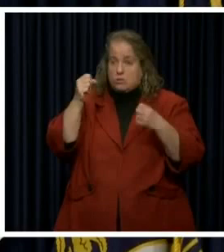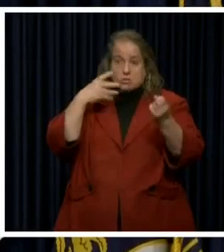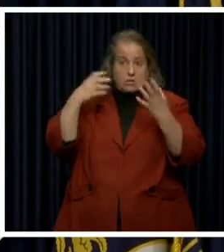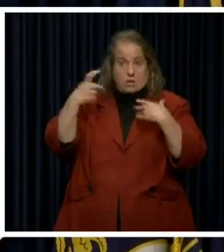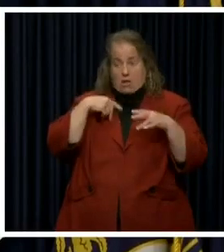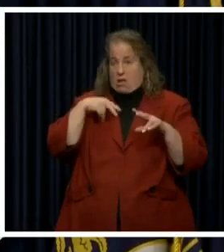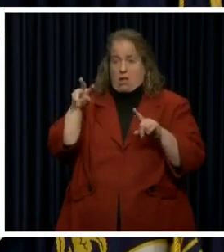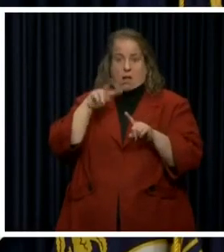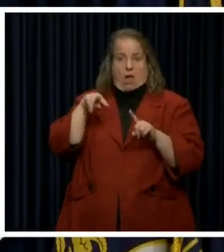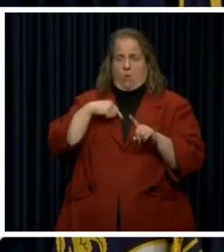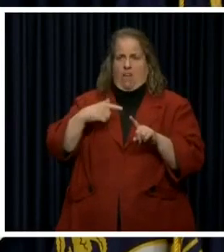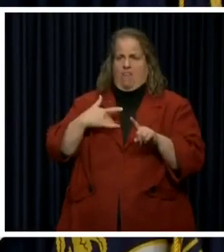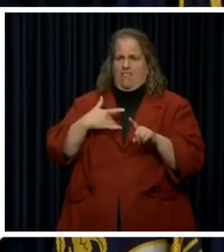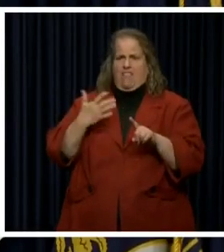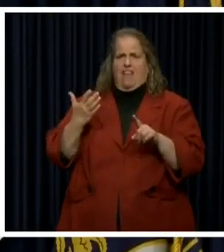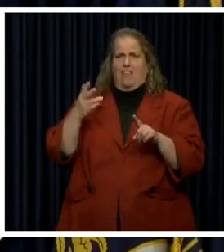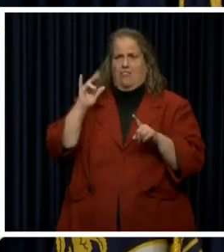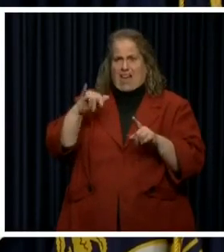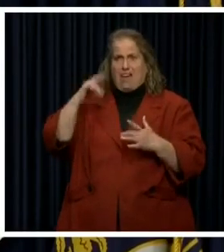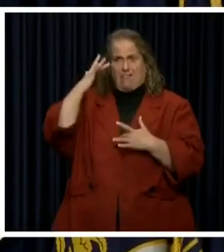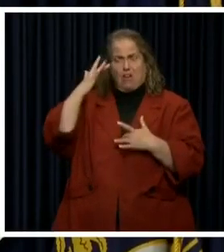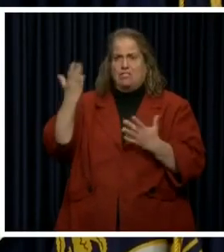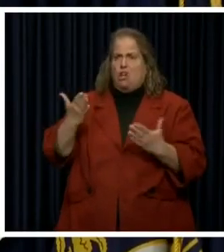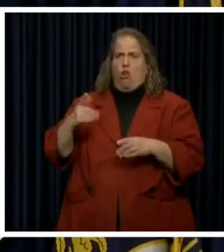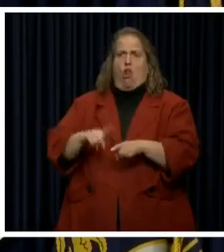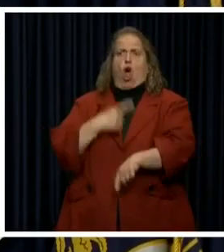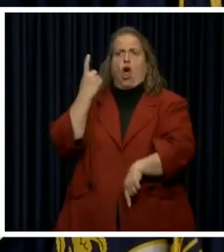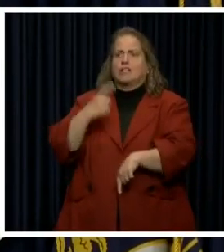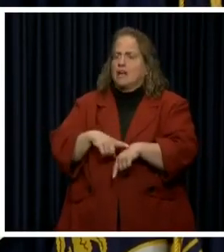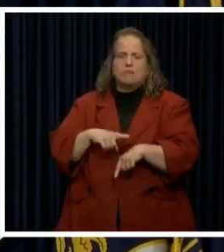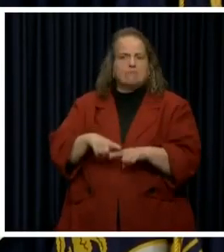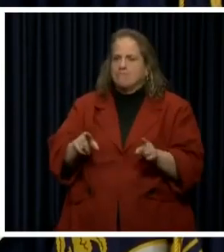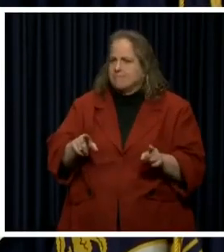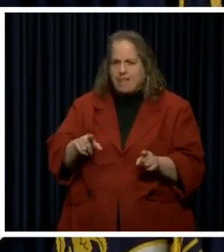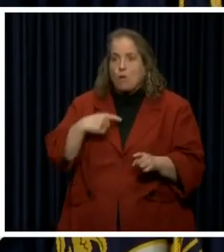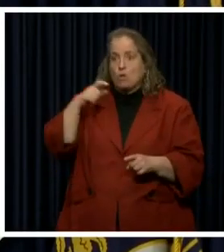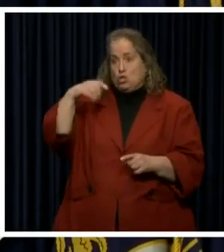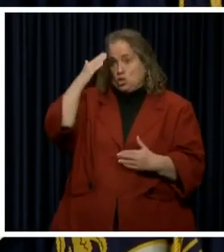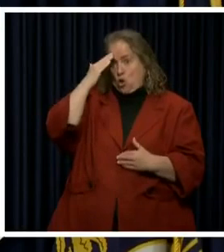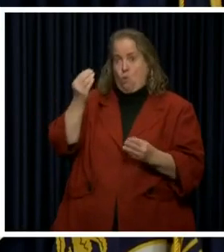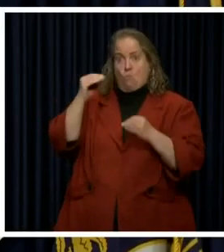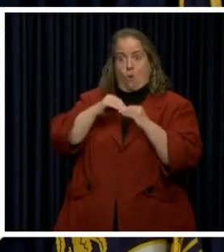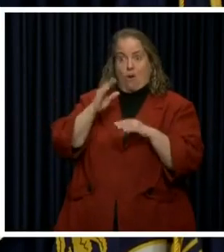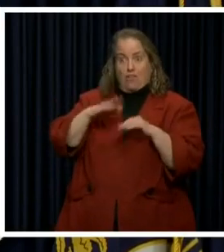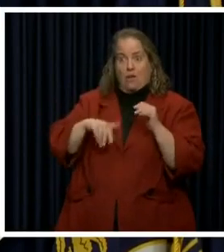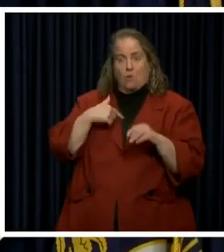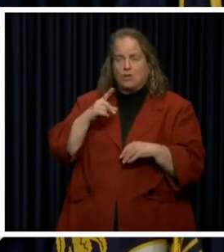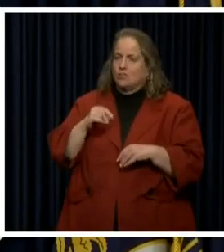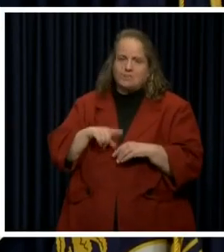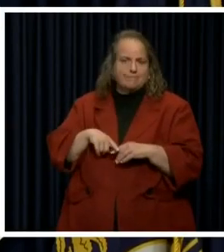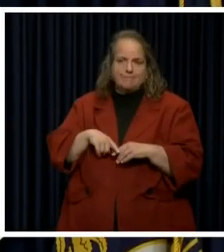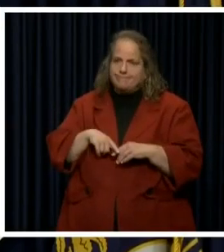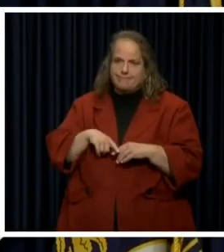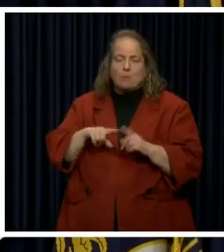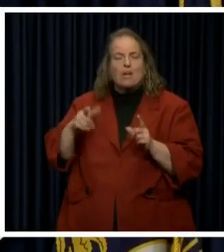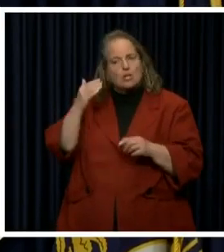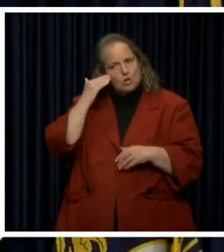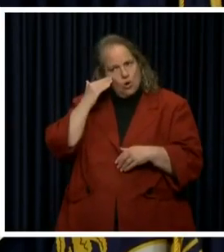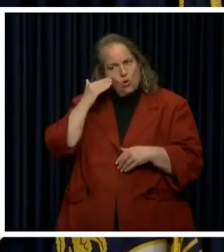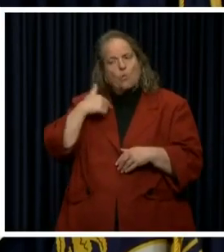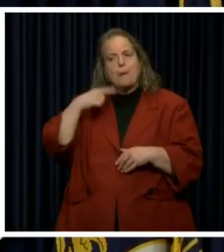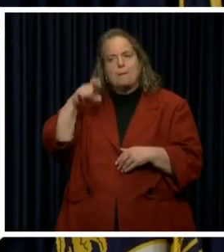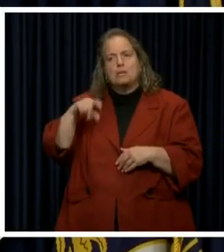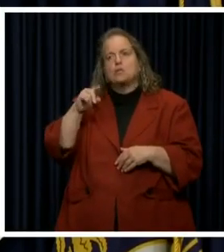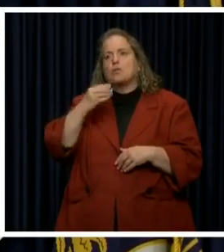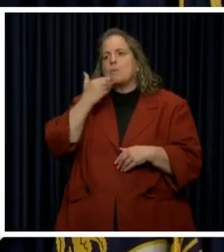ways we feel like it's been around longer than it has, and we should know more than we do. So let's remember that we're all doing the best we can, and this